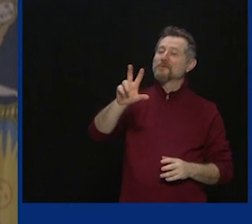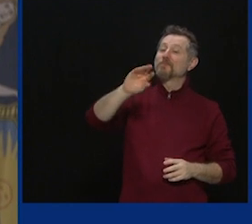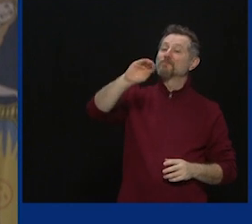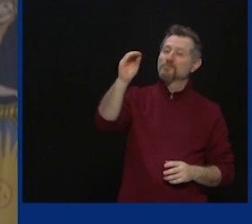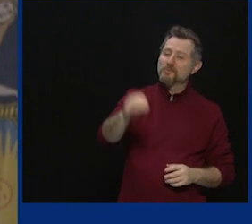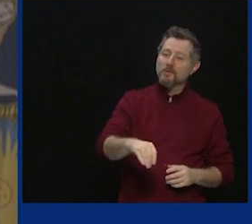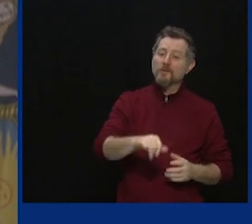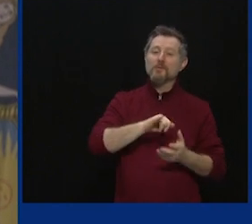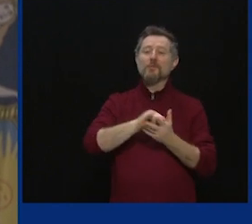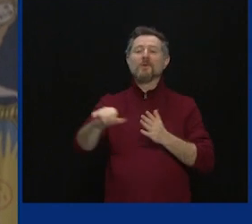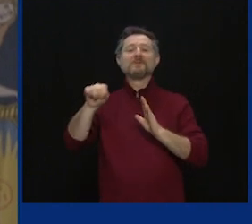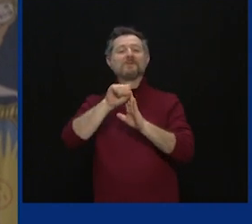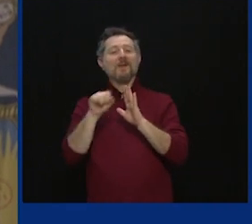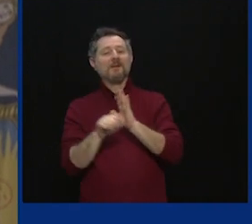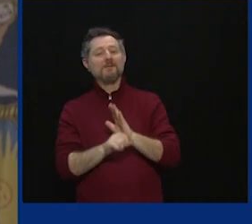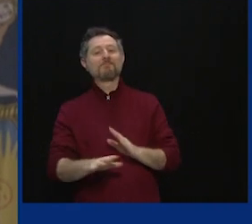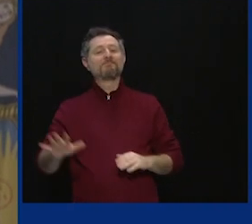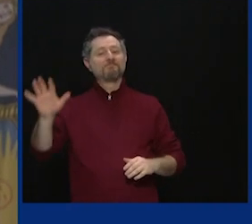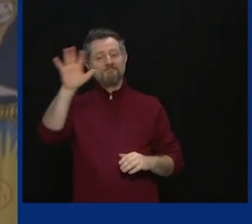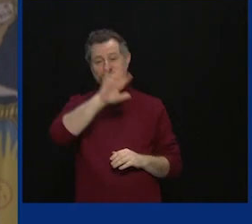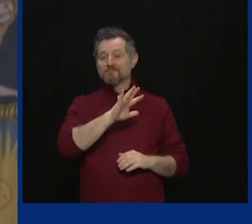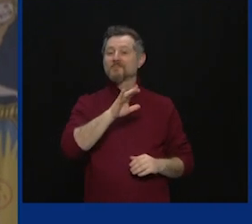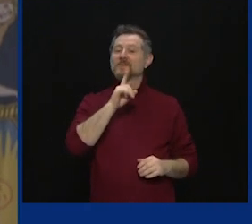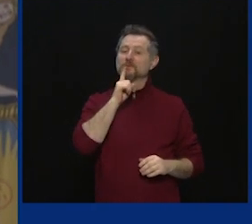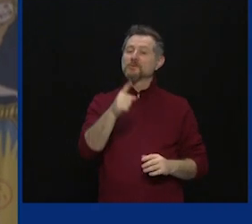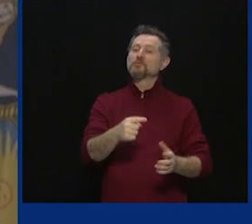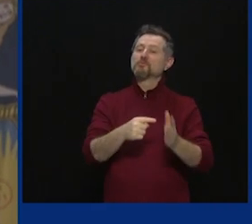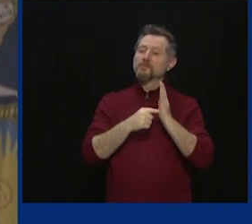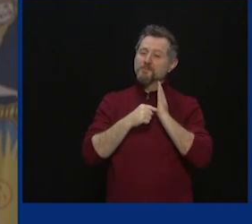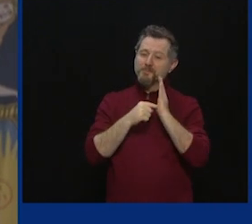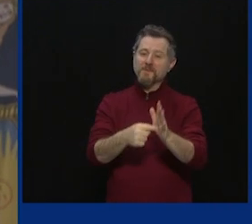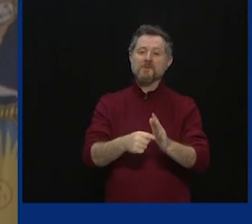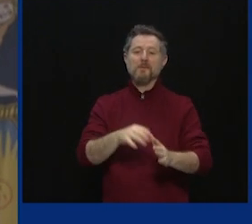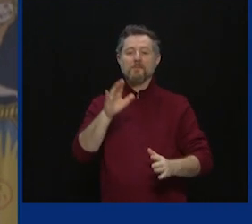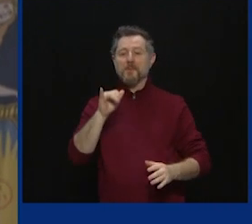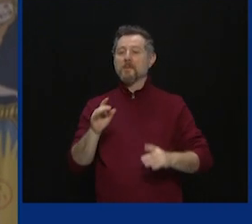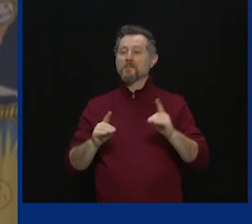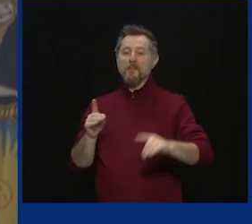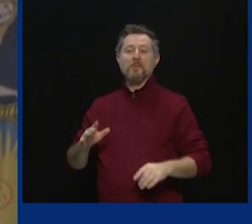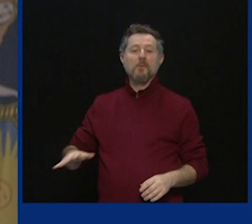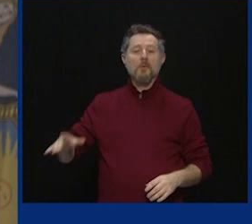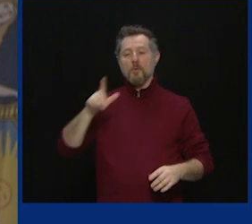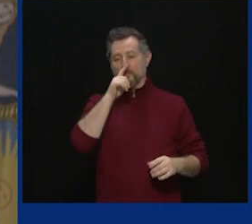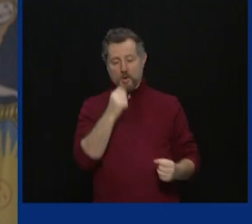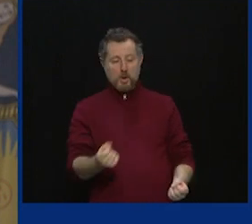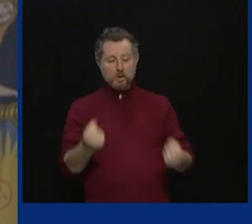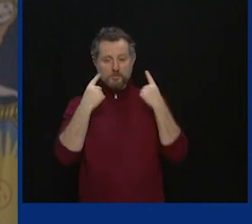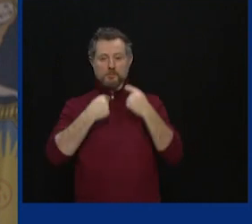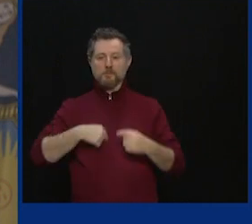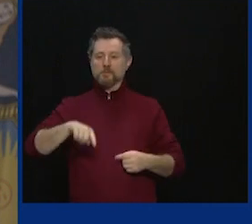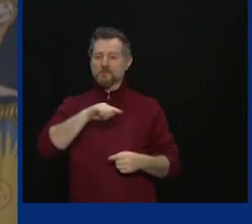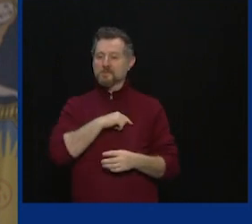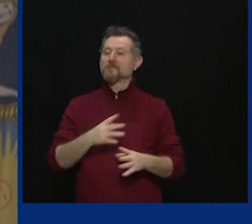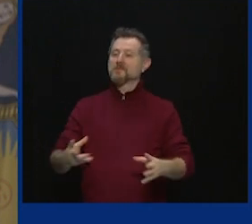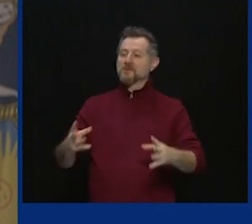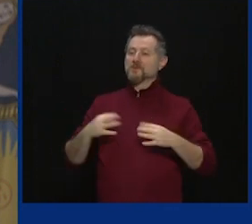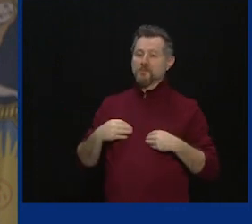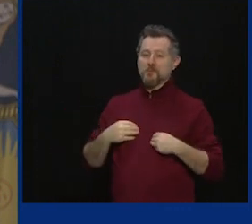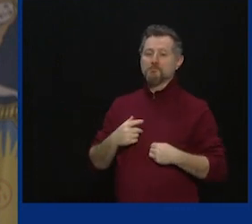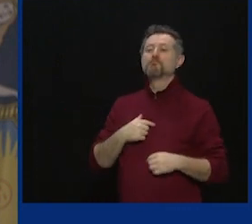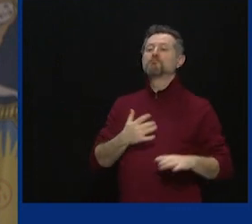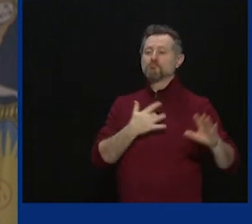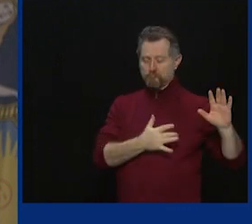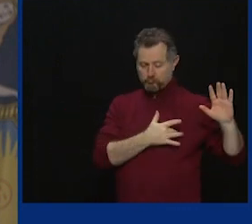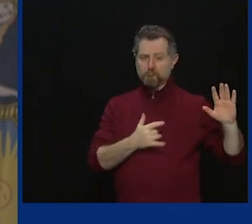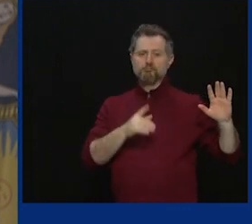that we all take an oath of office. My oath of office requires me to protect the health and well-being of New Yorkers. And